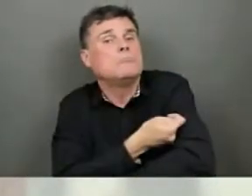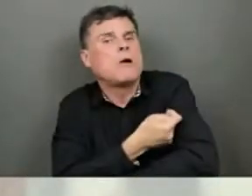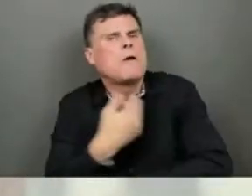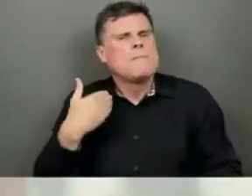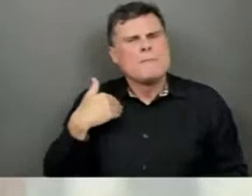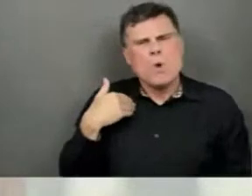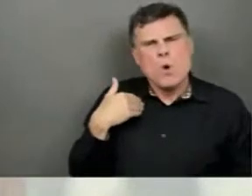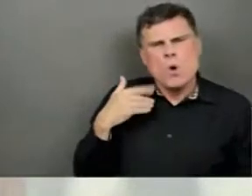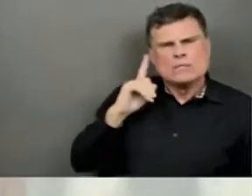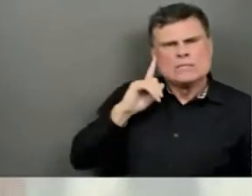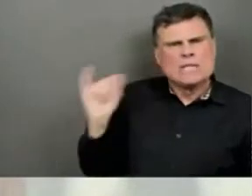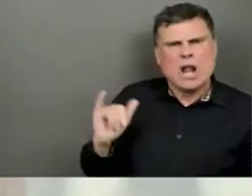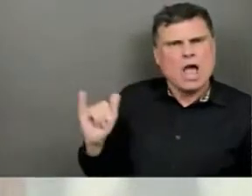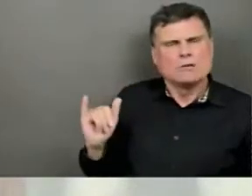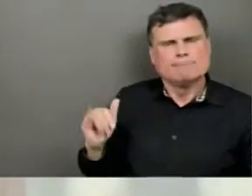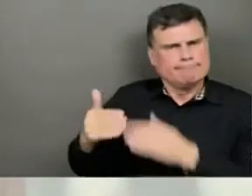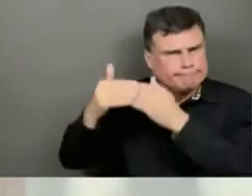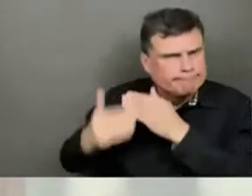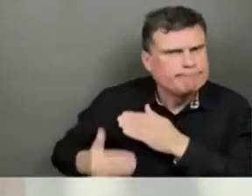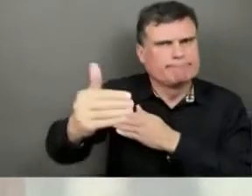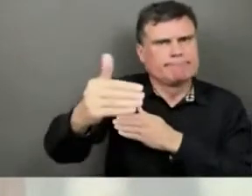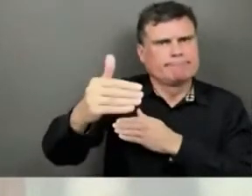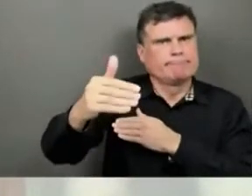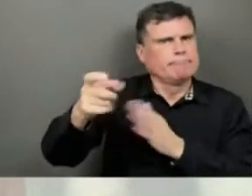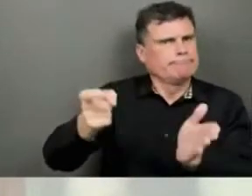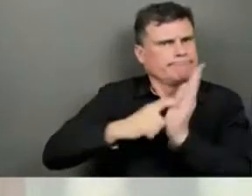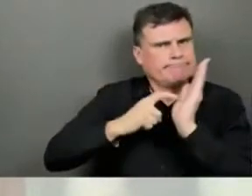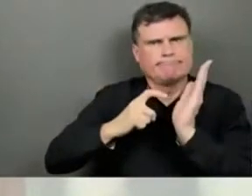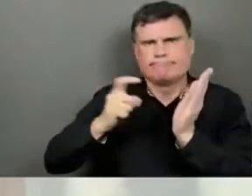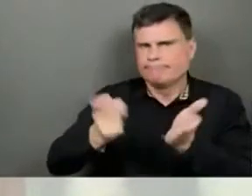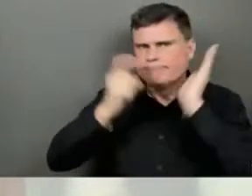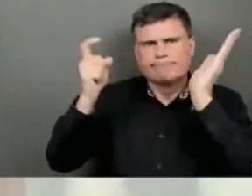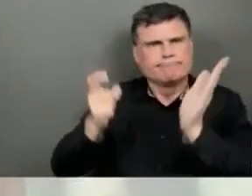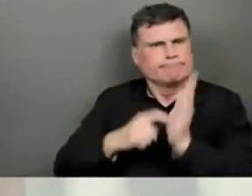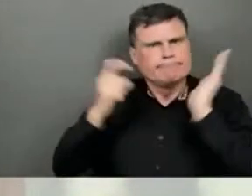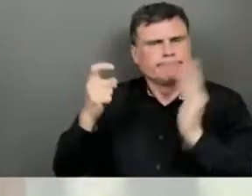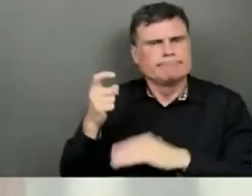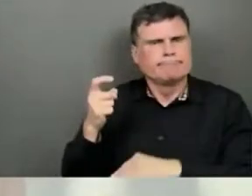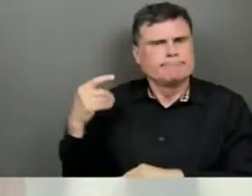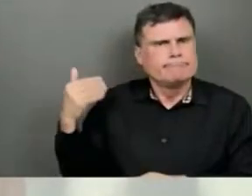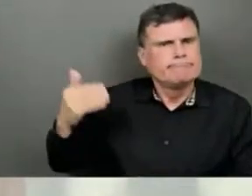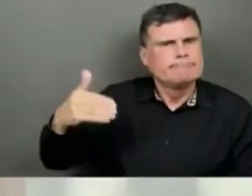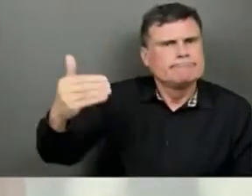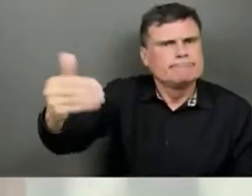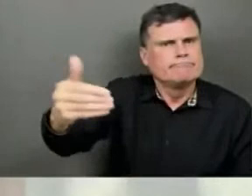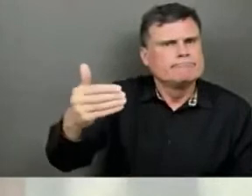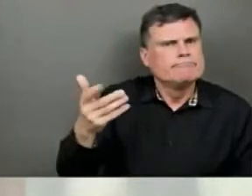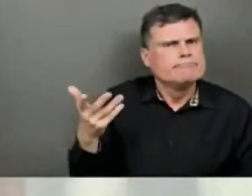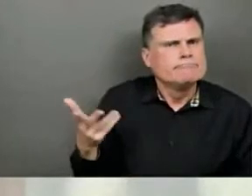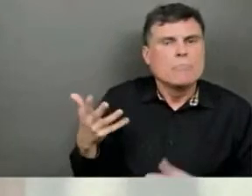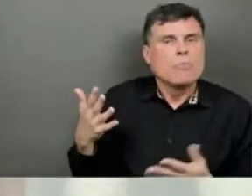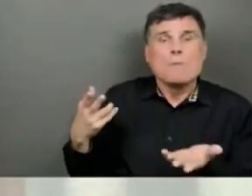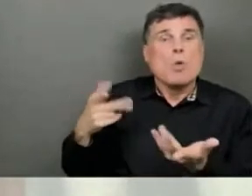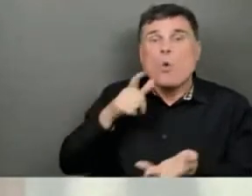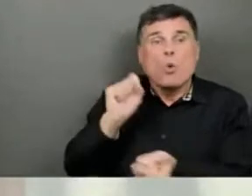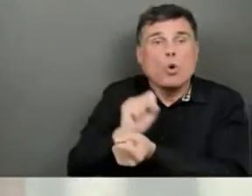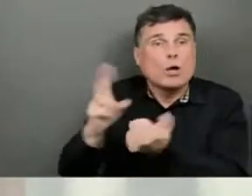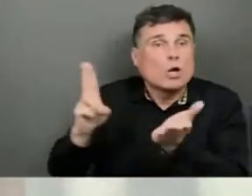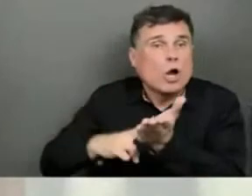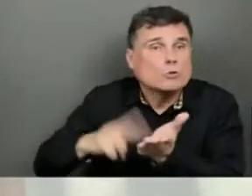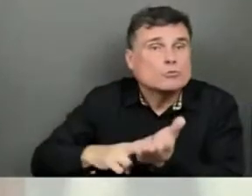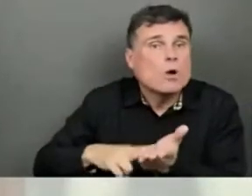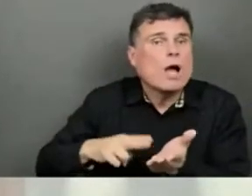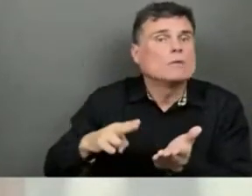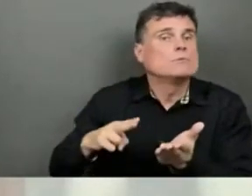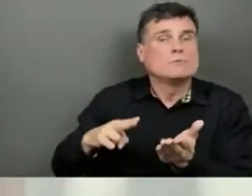that COVID-19 vaccines would permanently be added to healthcare workers professional contracts. So just on that, but